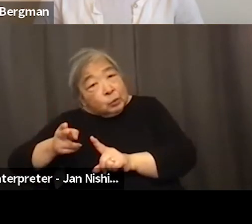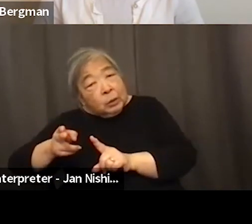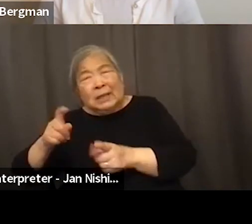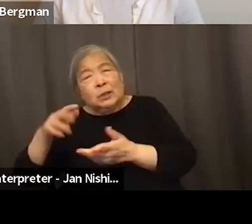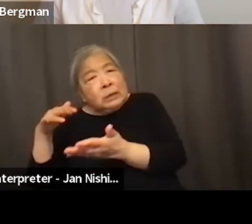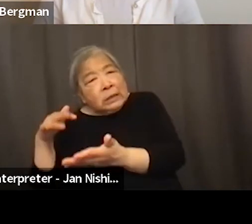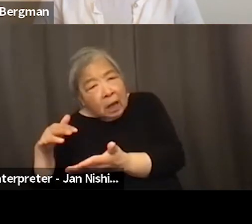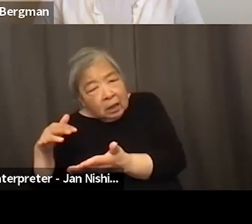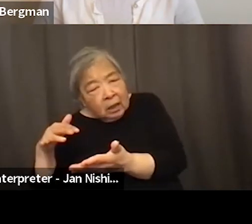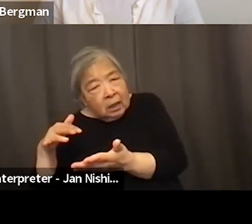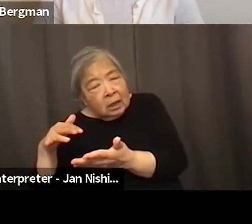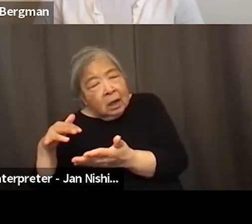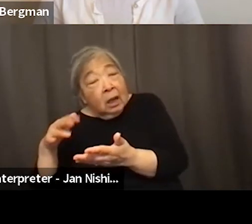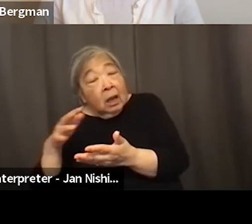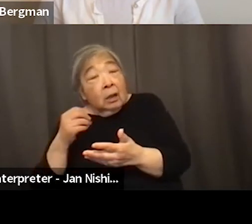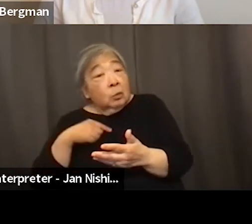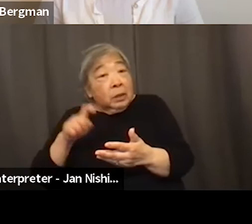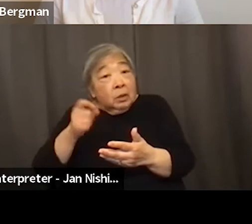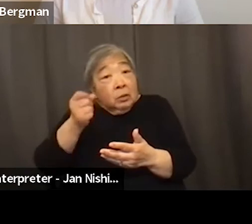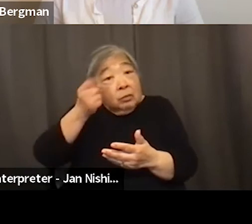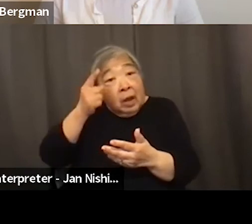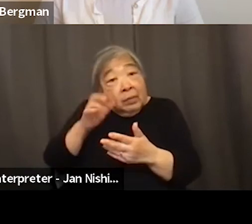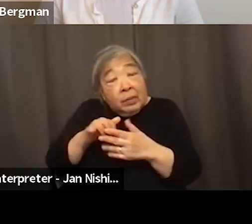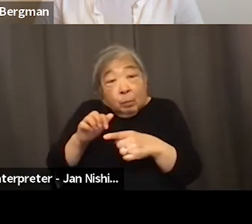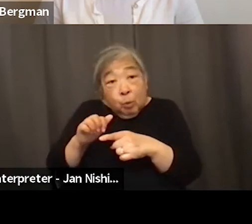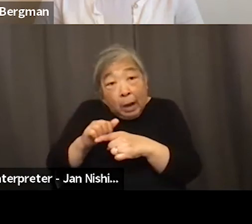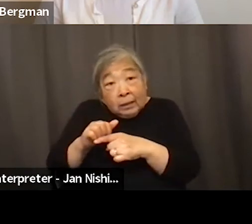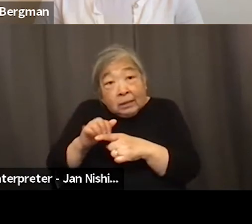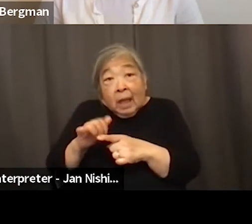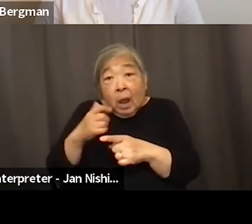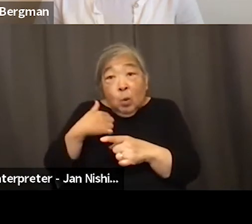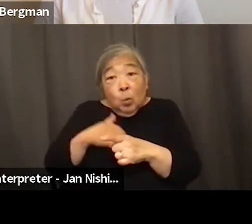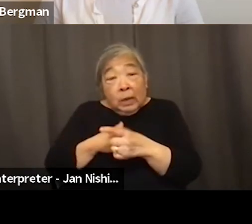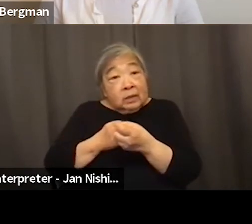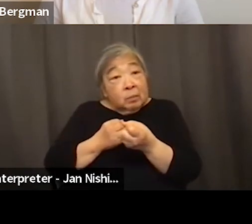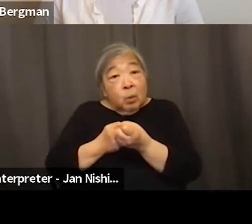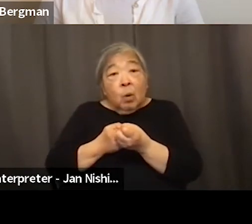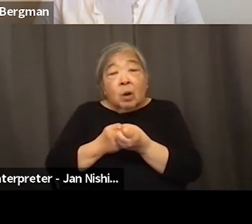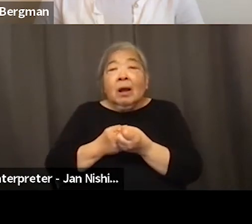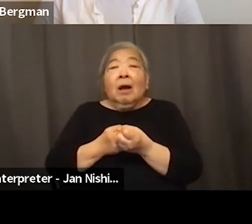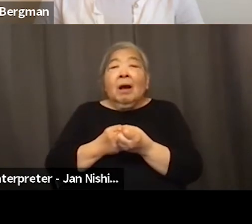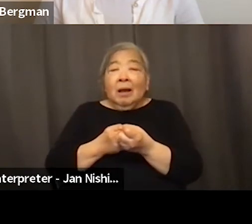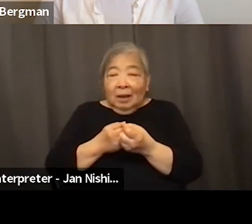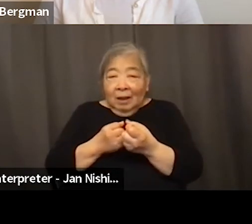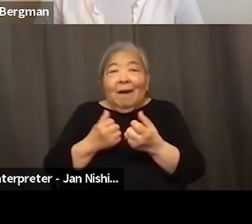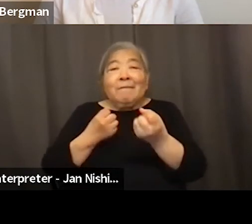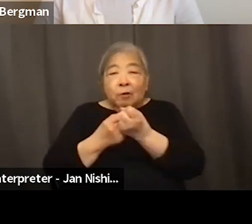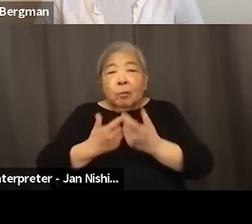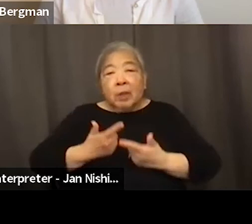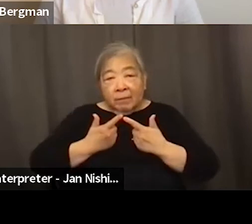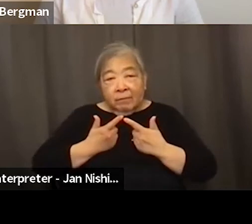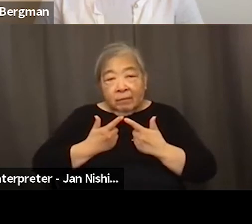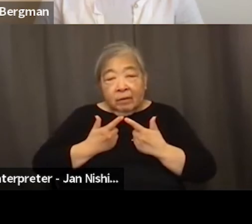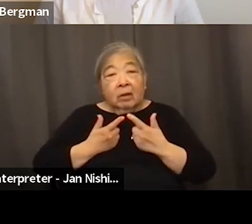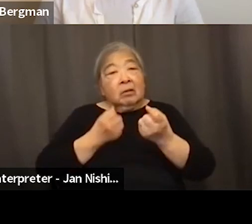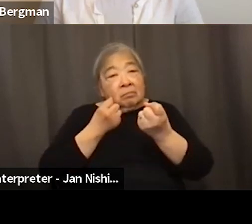with rigor, but we also need to understand that the practices that we're affirming are life-affirming practices that are about other